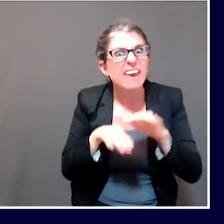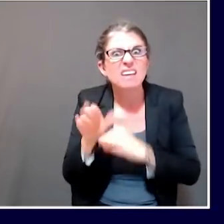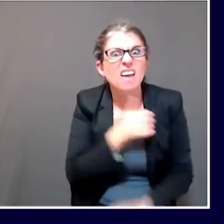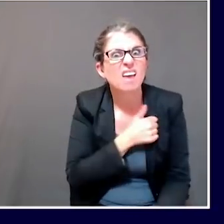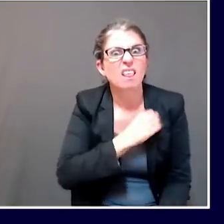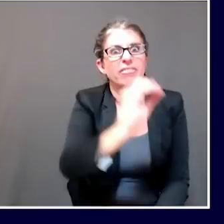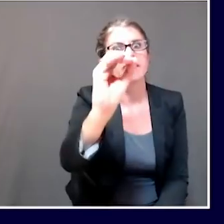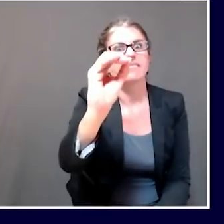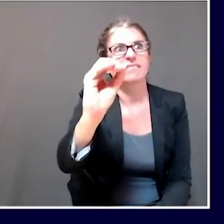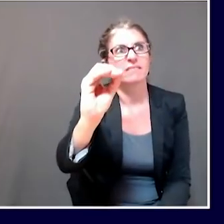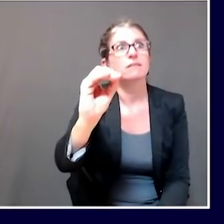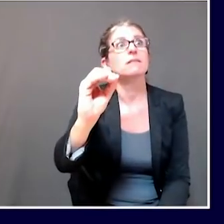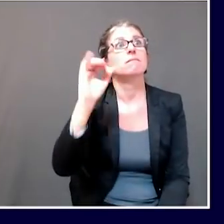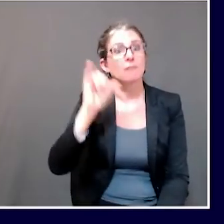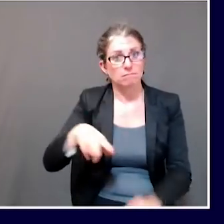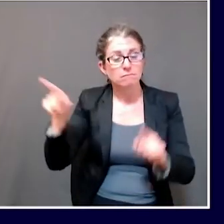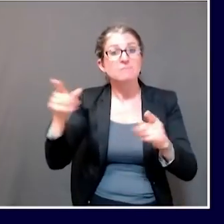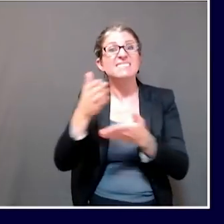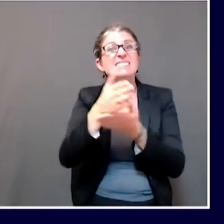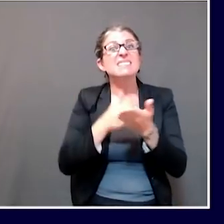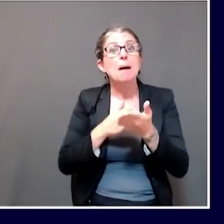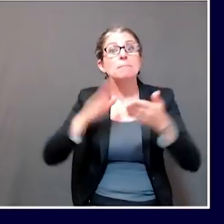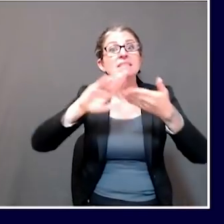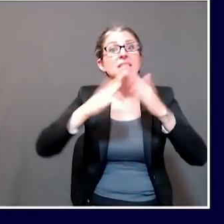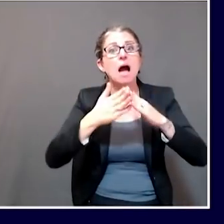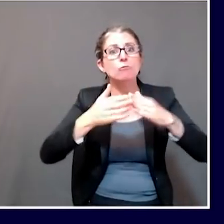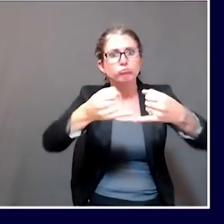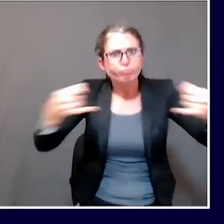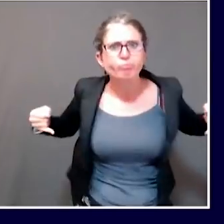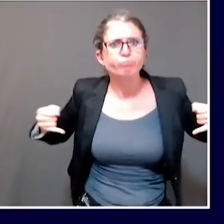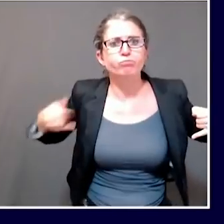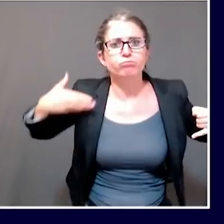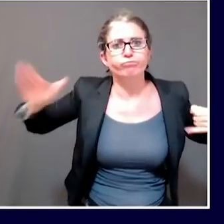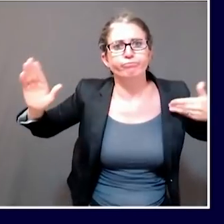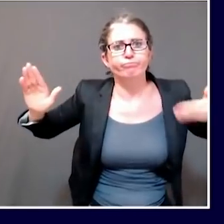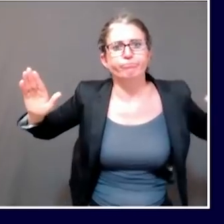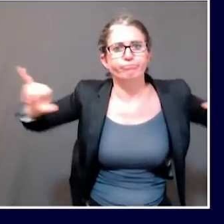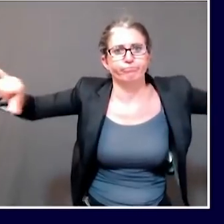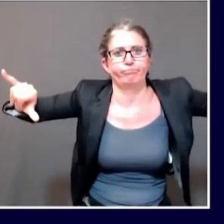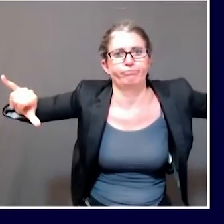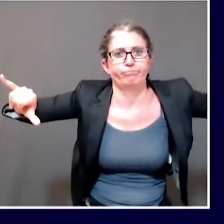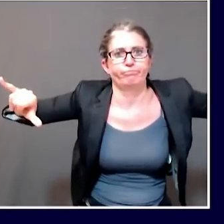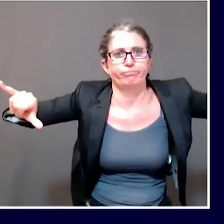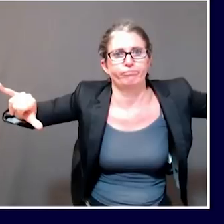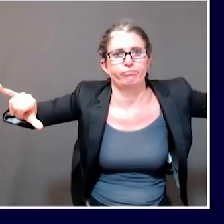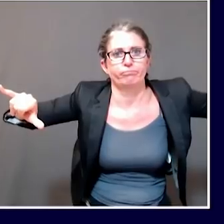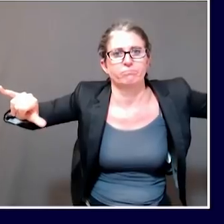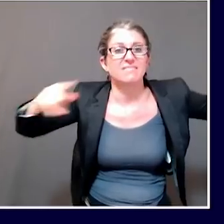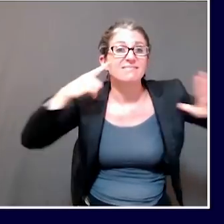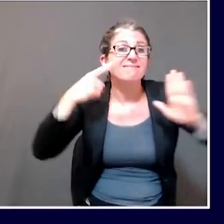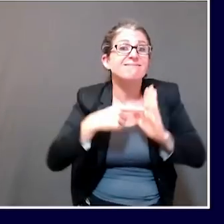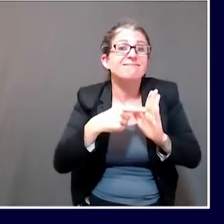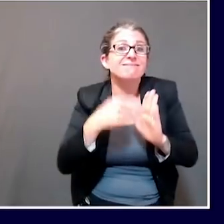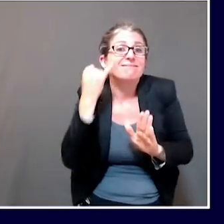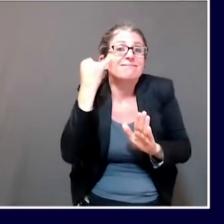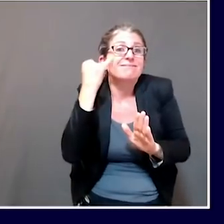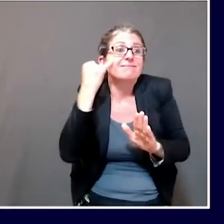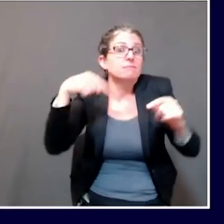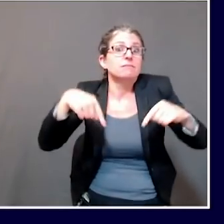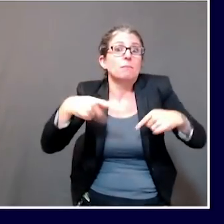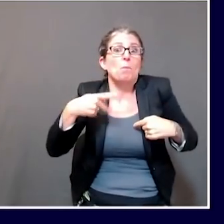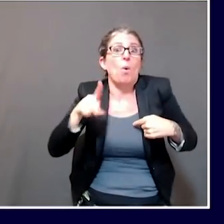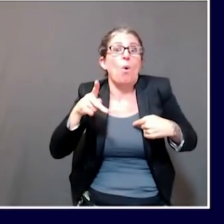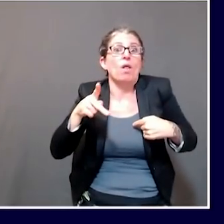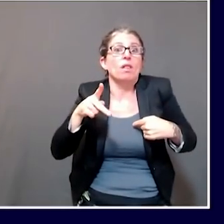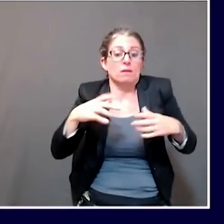what's essentially a cordon around the city. The other thing is a much lower population